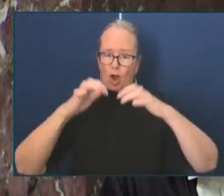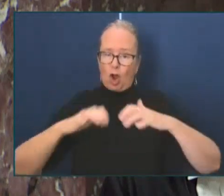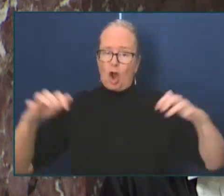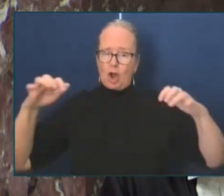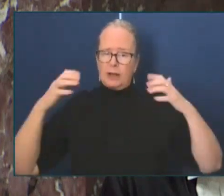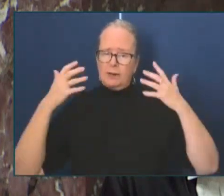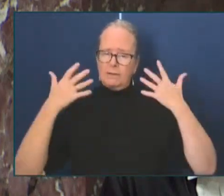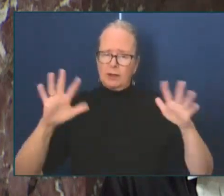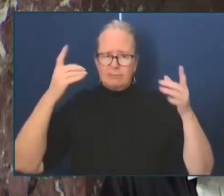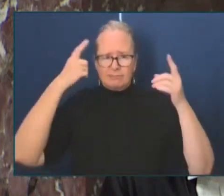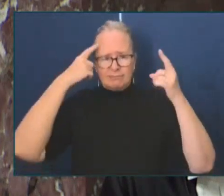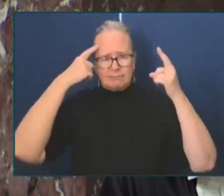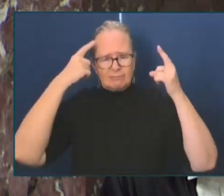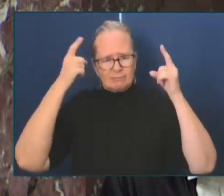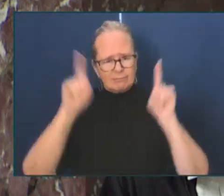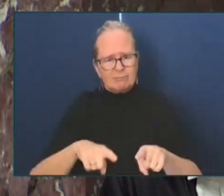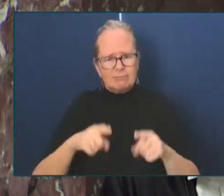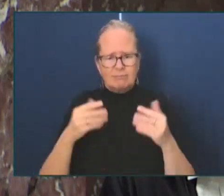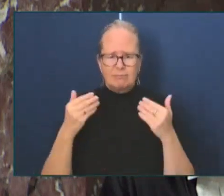system in order...